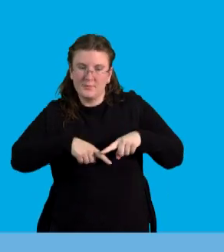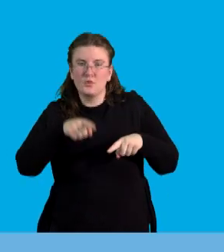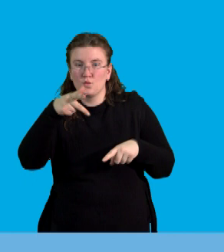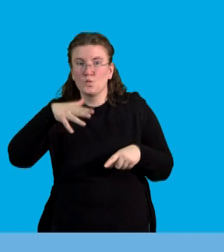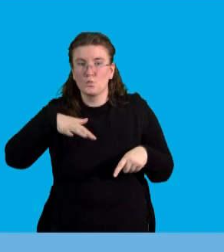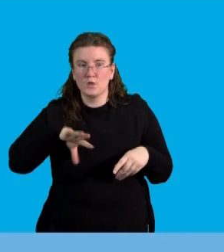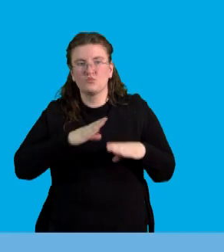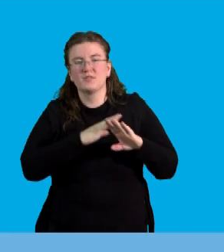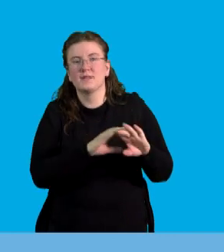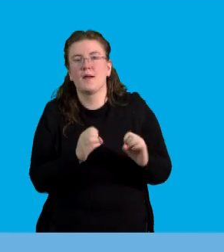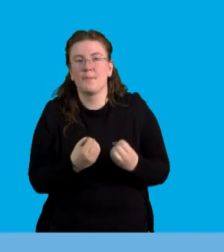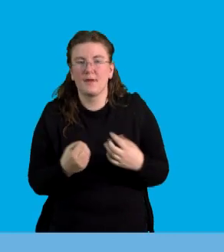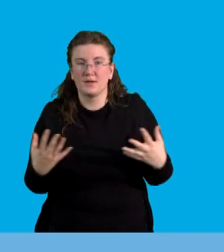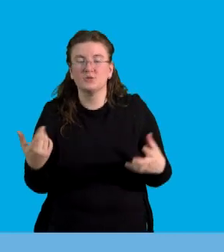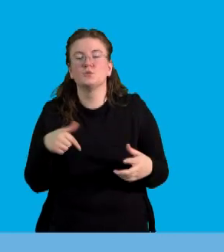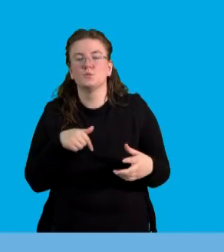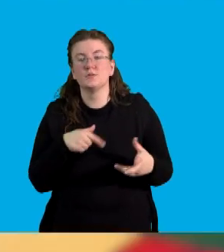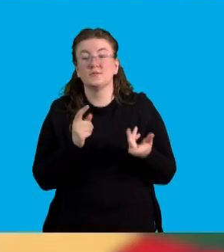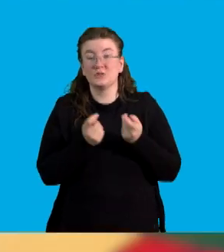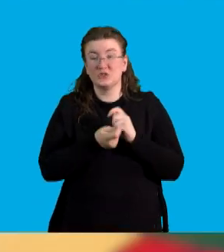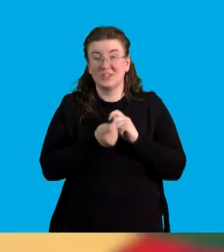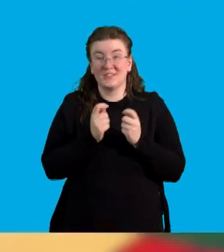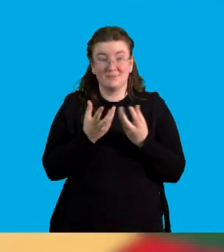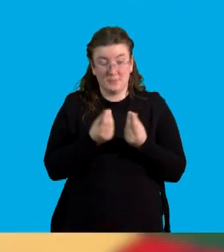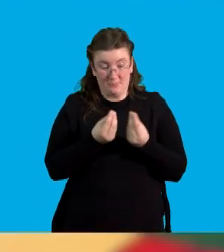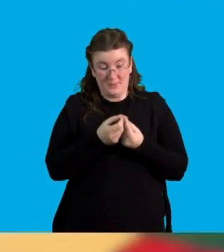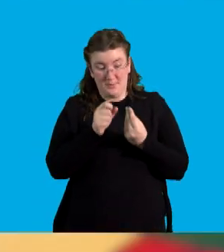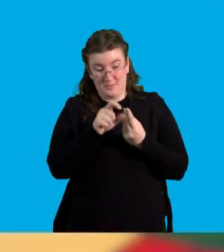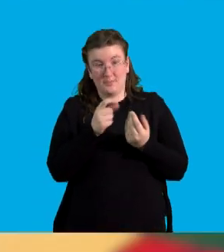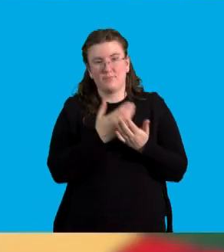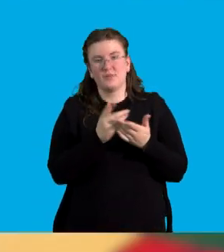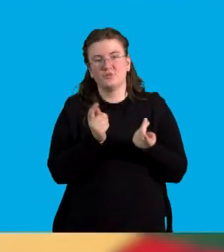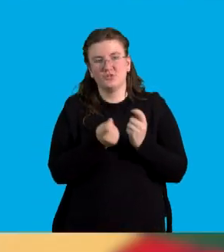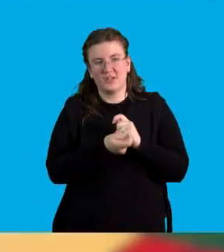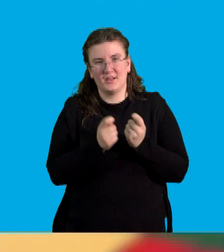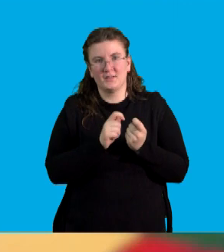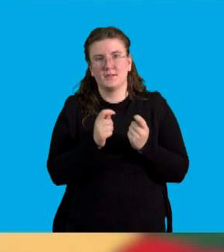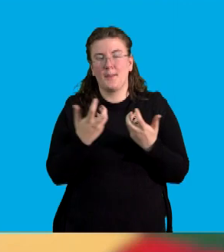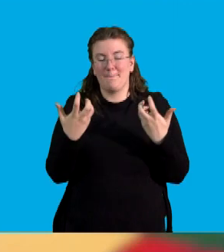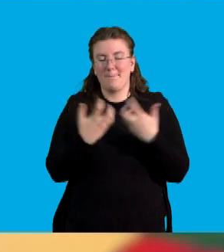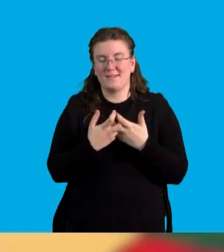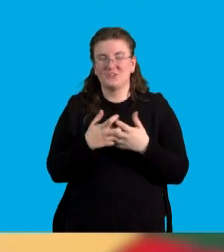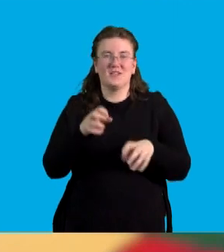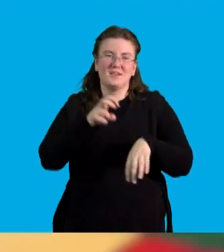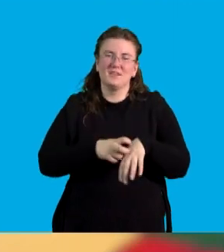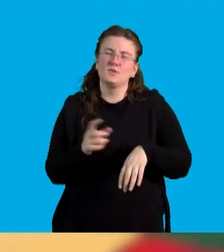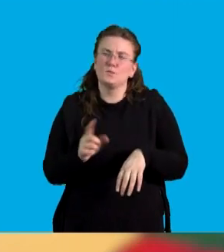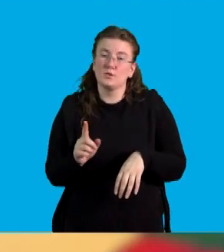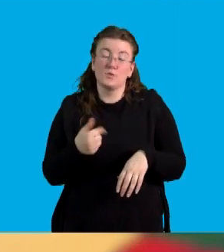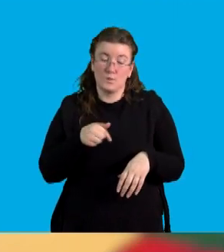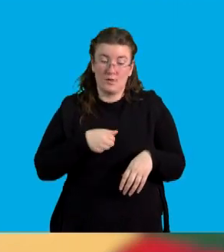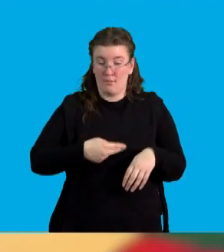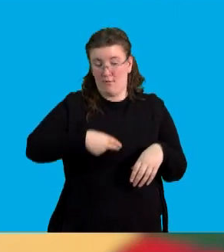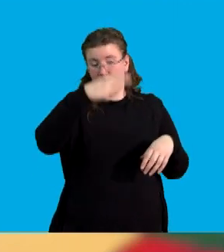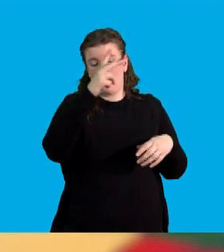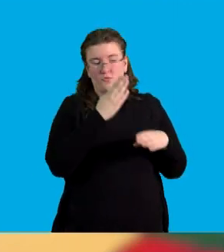much resistance you want in that particular conductor. We can change that device to suit our needs. If you want a